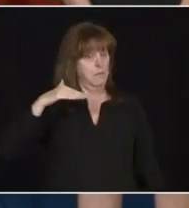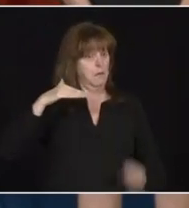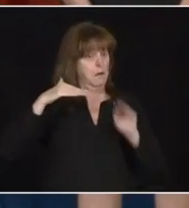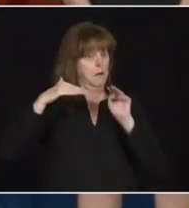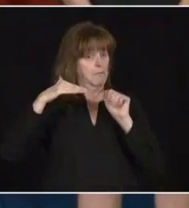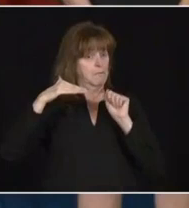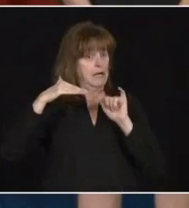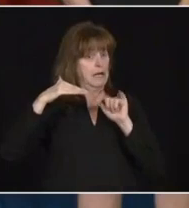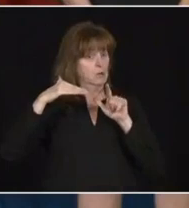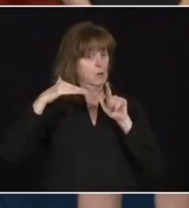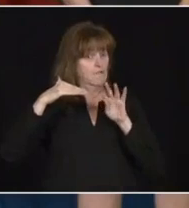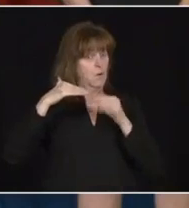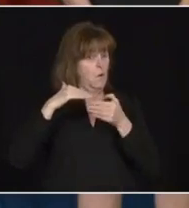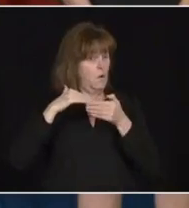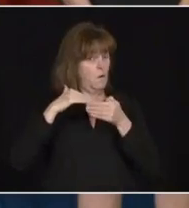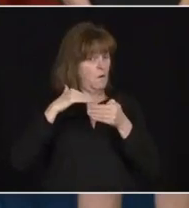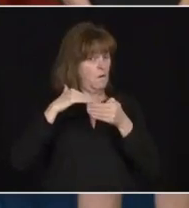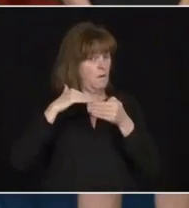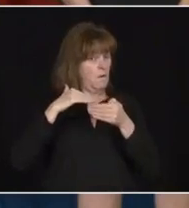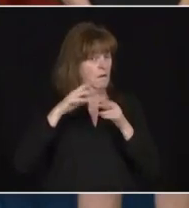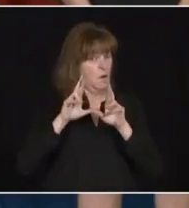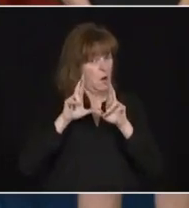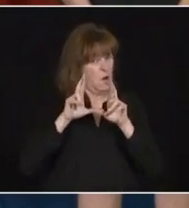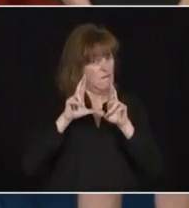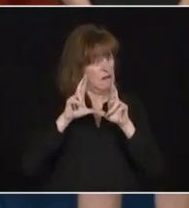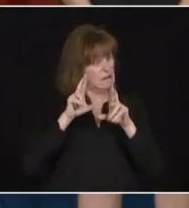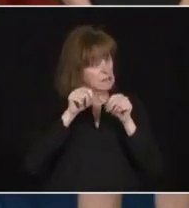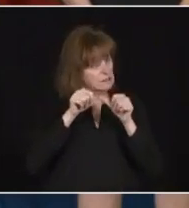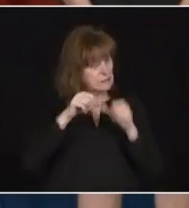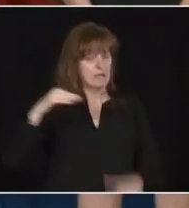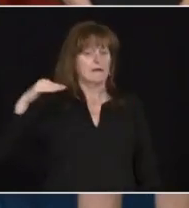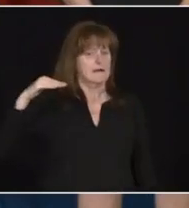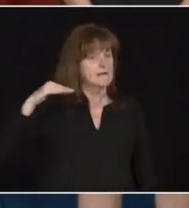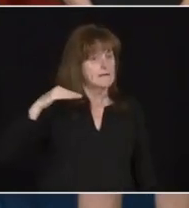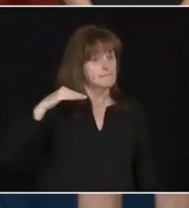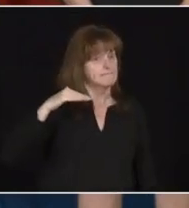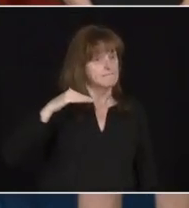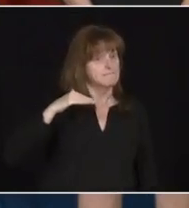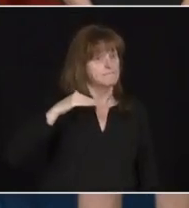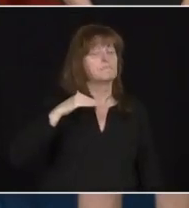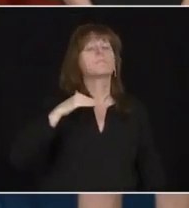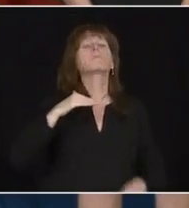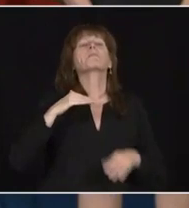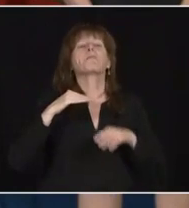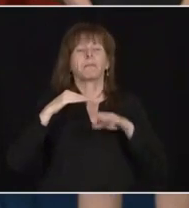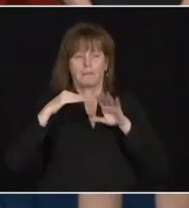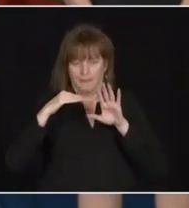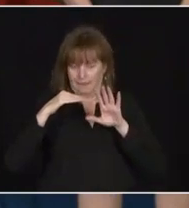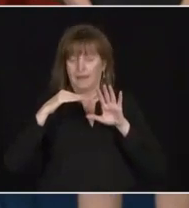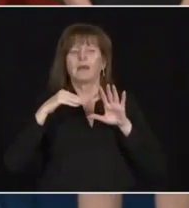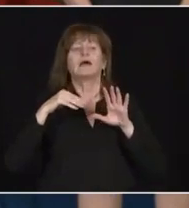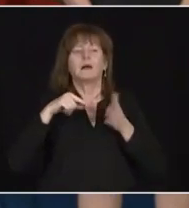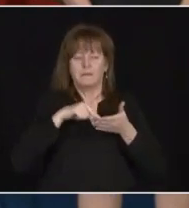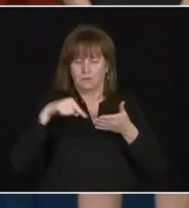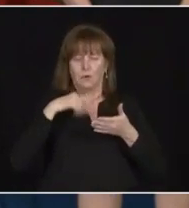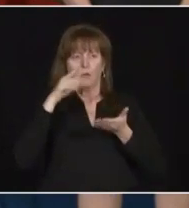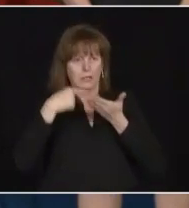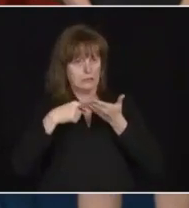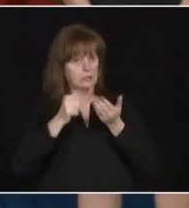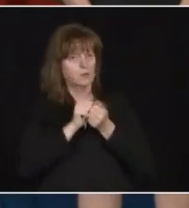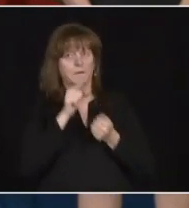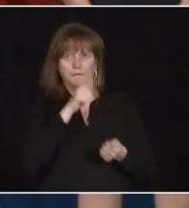the numbers are going to continue coming down. We're going to have a heart-to-heart conversation this week with the mayors. There's only so long